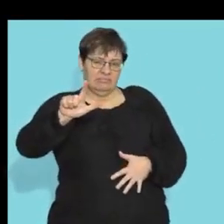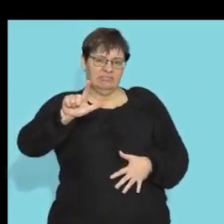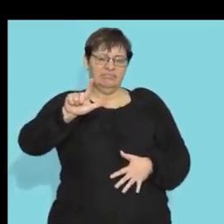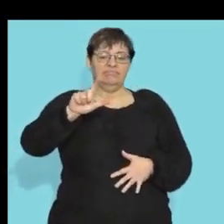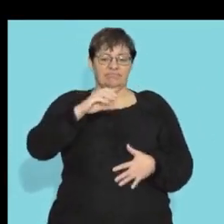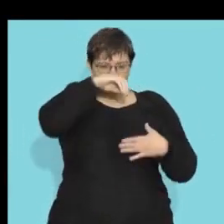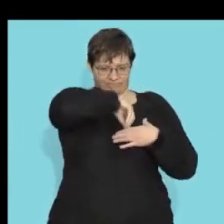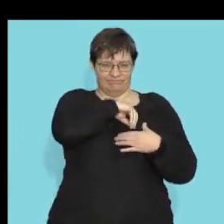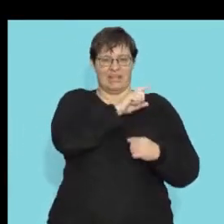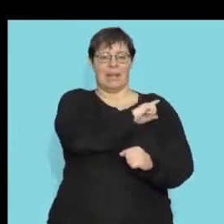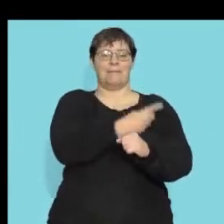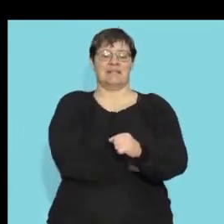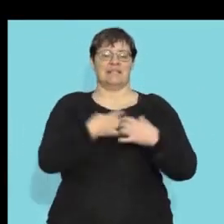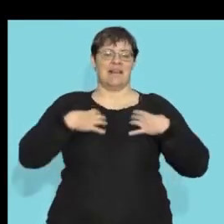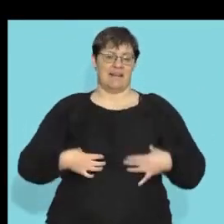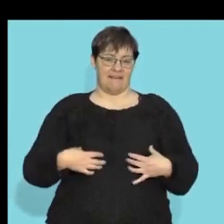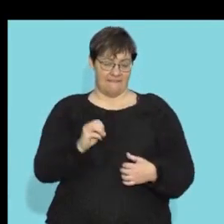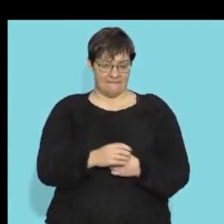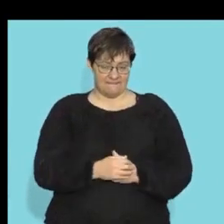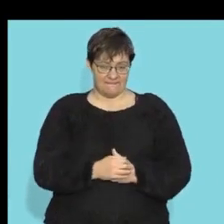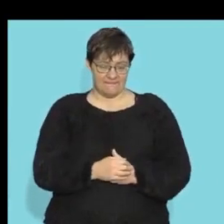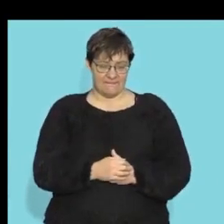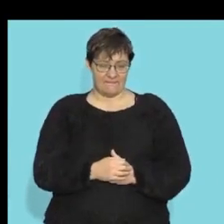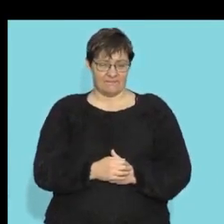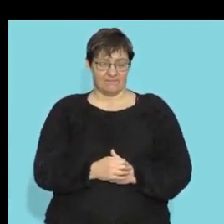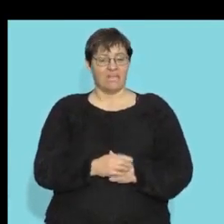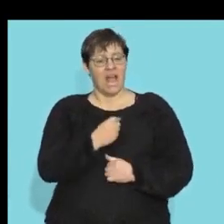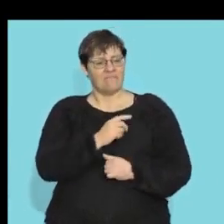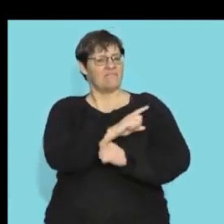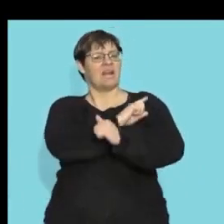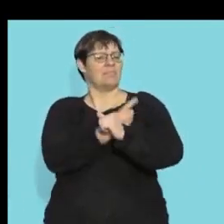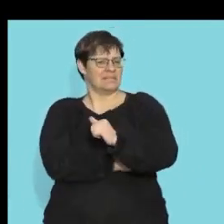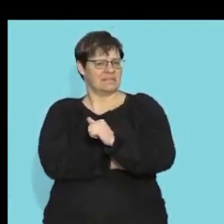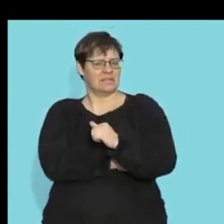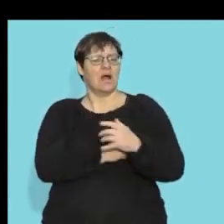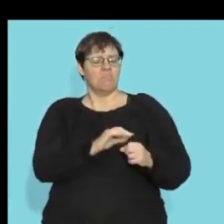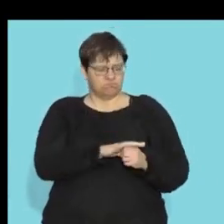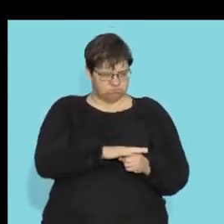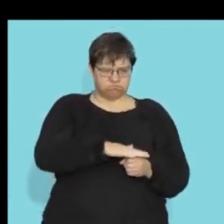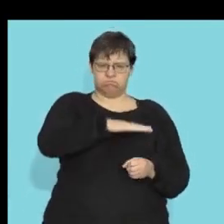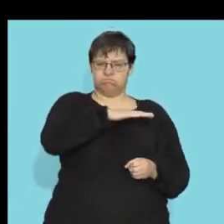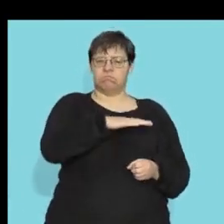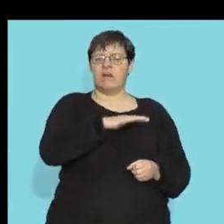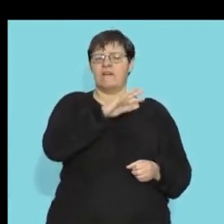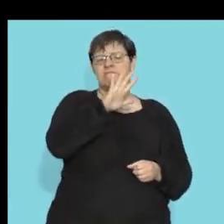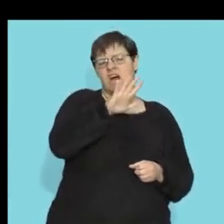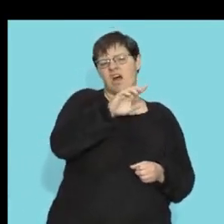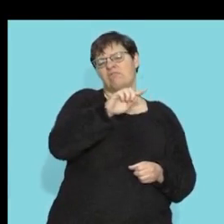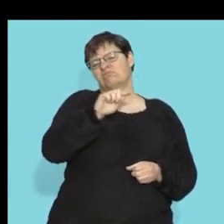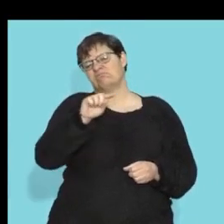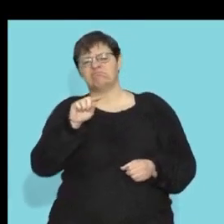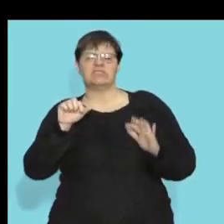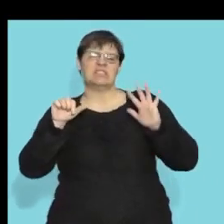of air capacity in their lungs, right? So your lungs have this capacity to fill up, right, with at